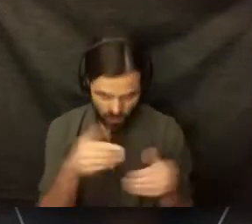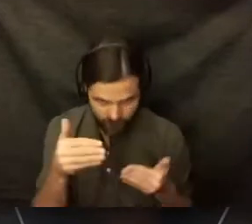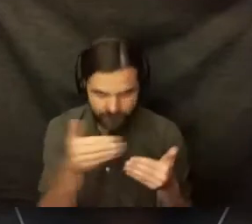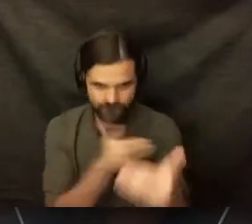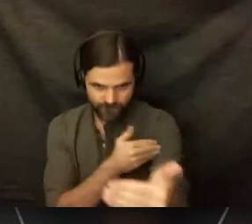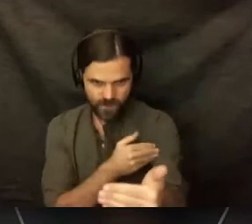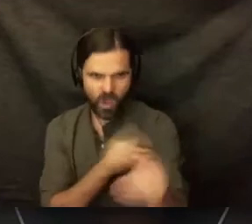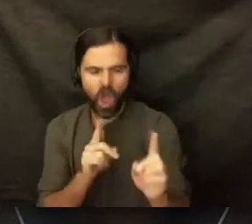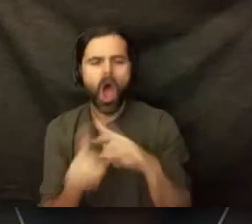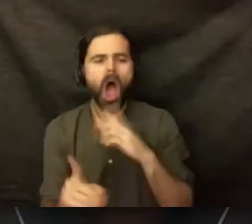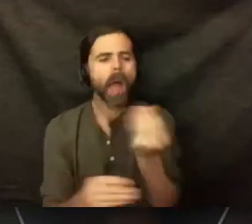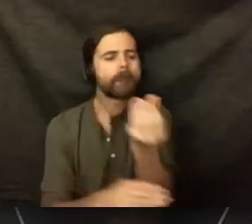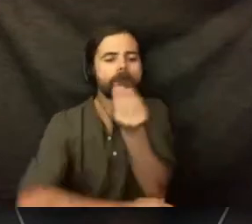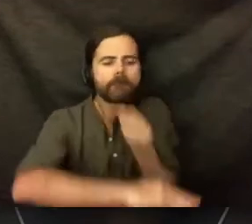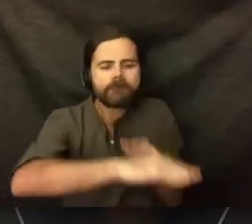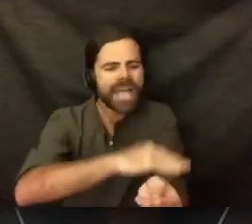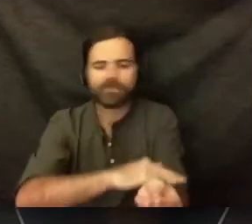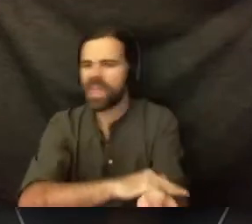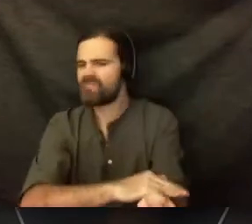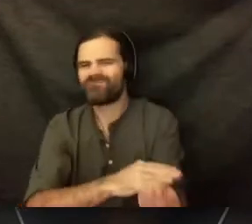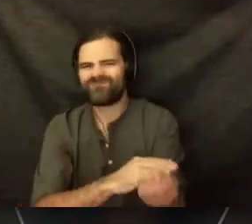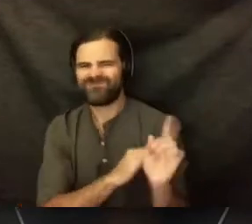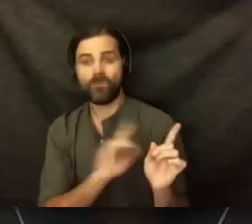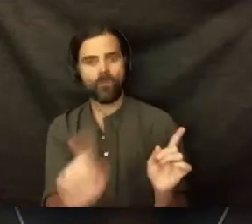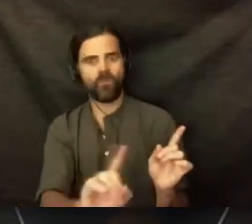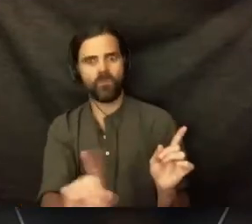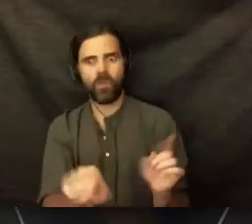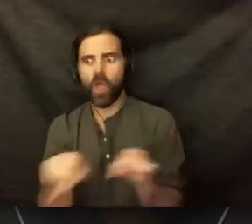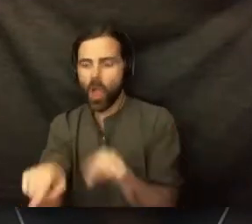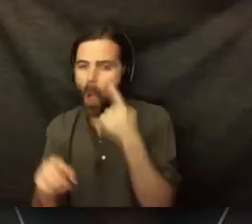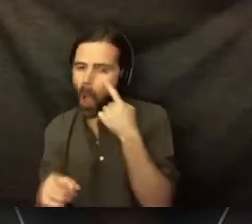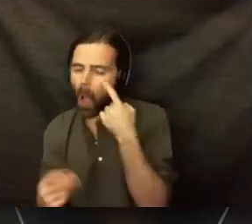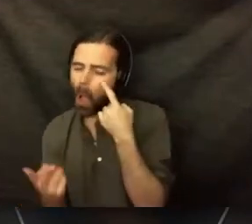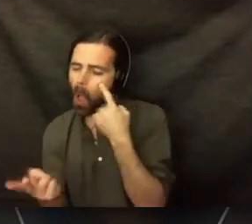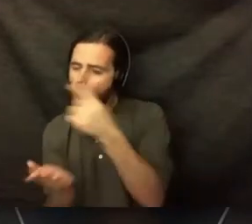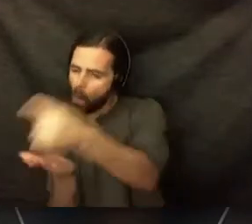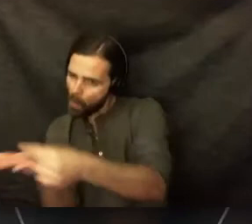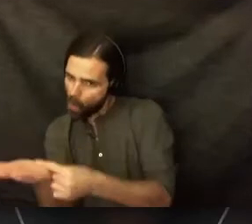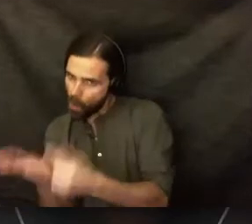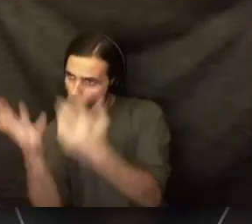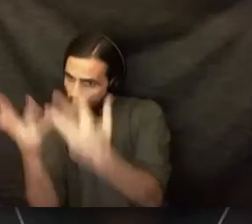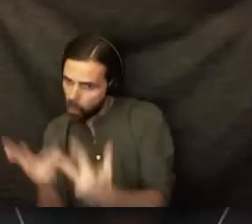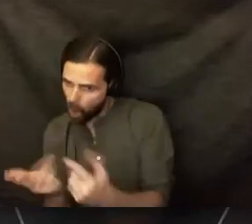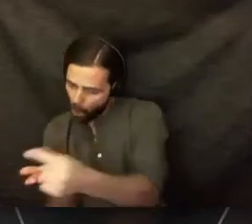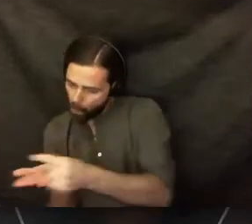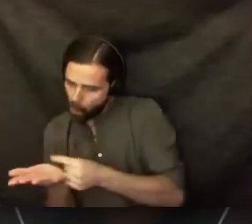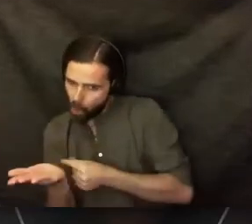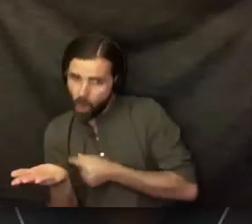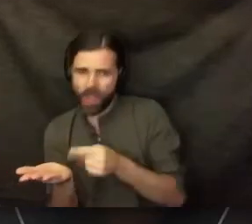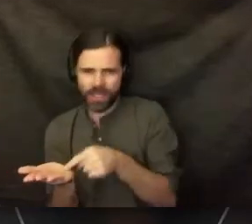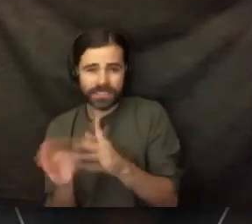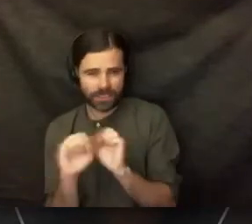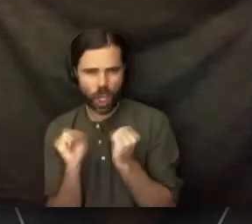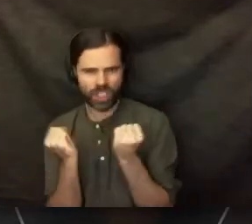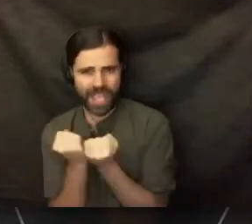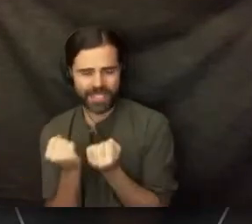will be about systemic transformation of our of the transition capital needed for actually society. And that will impact natural